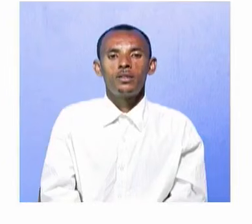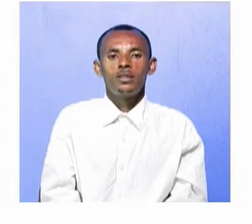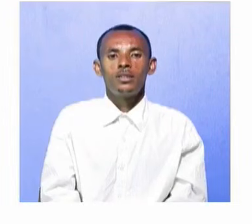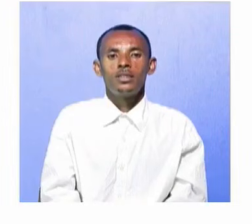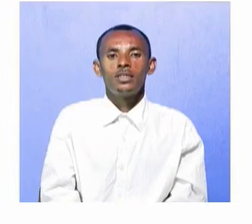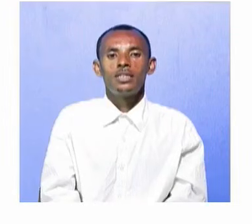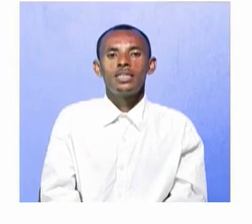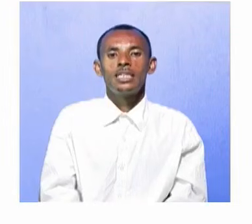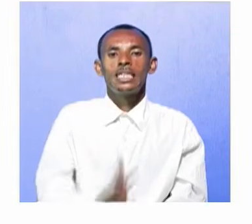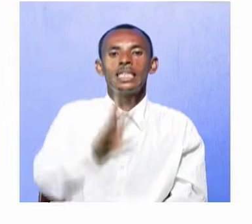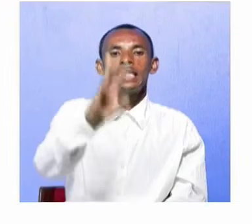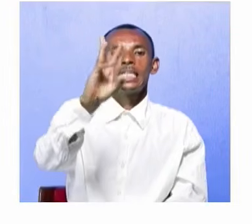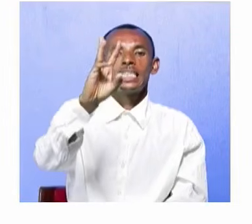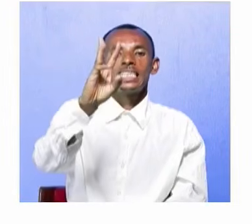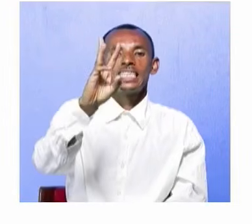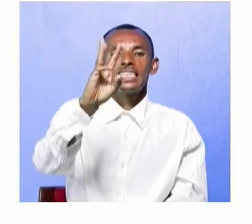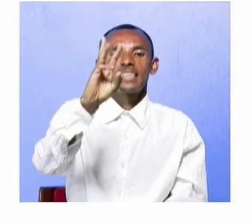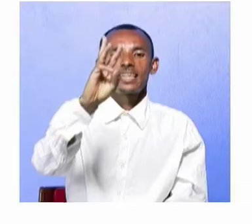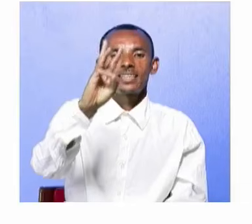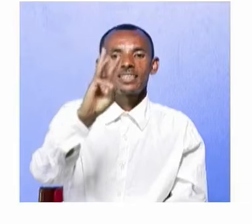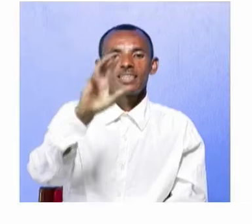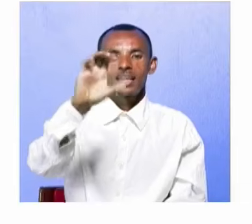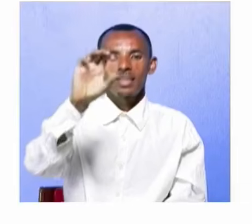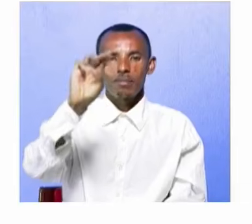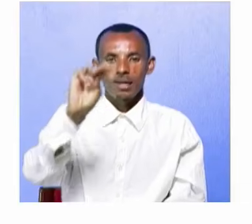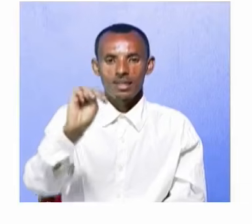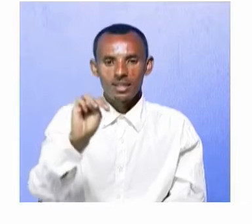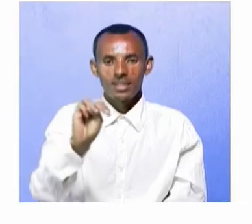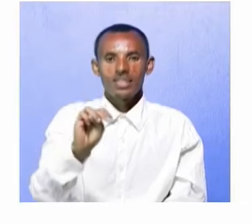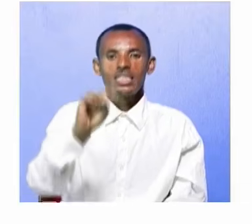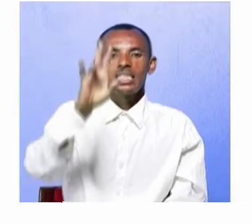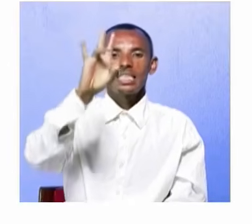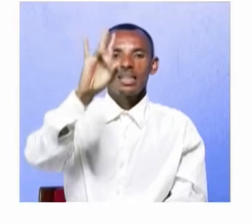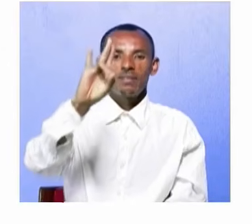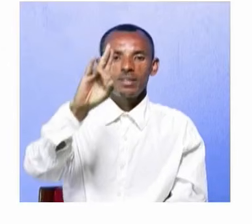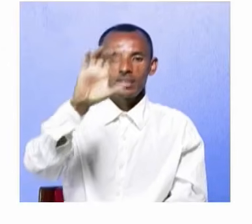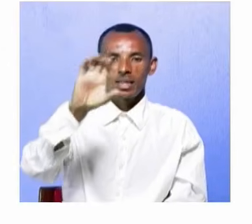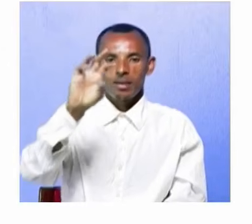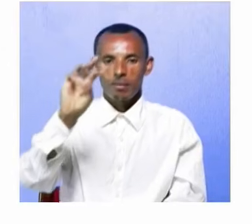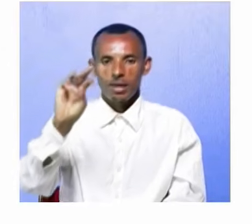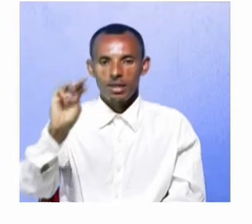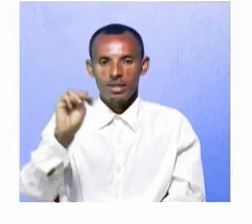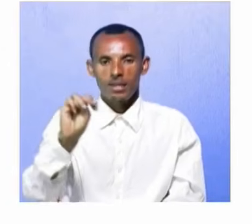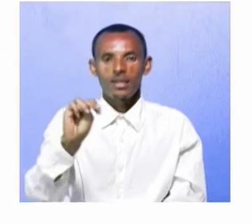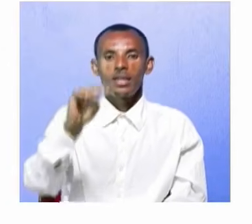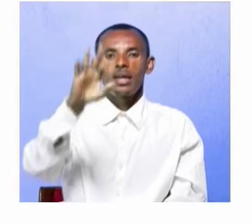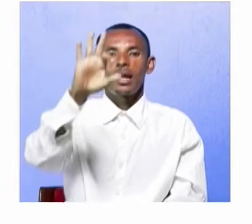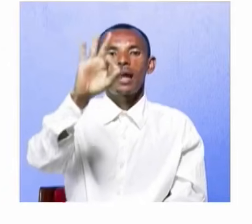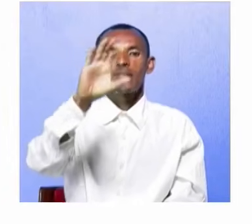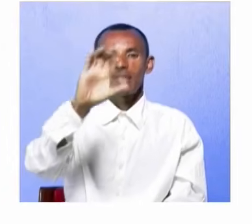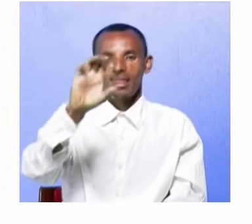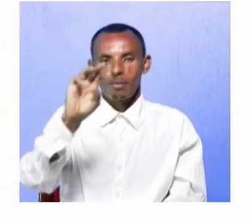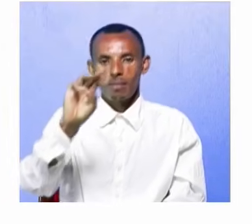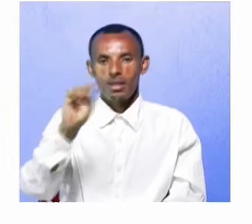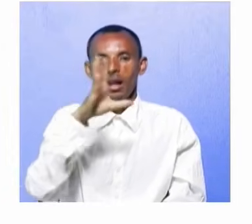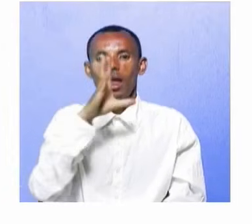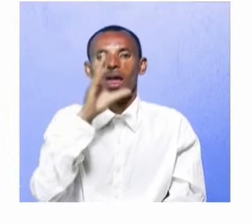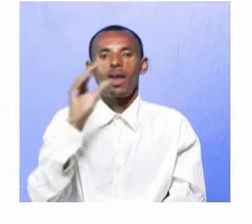6 centimeter, 7 centimeter, 9 centimeter,